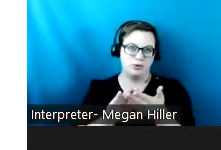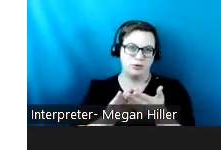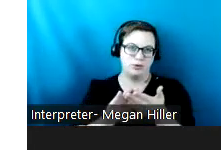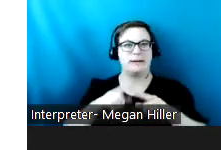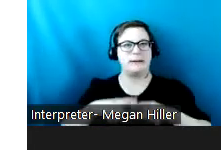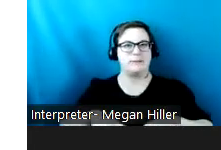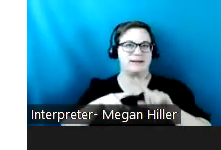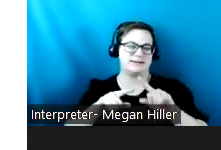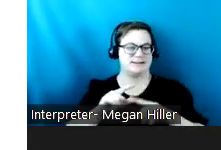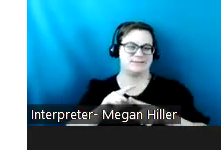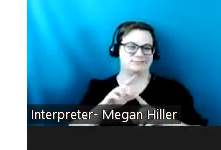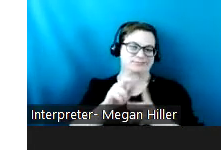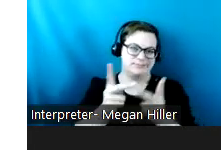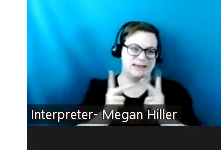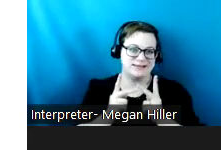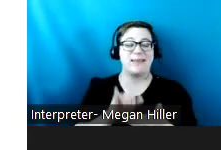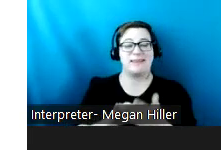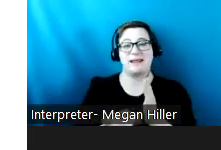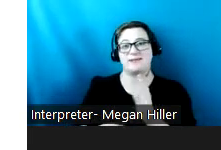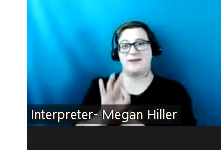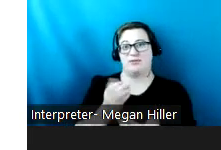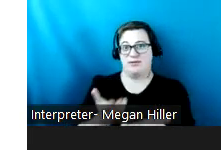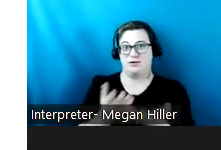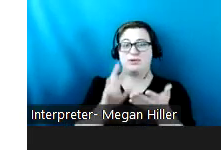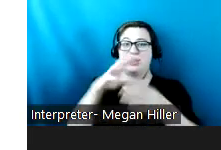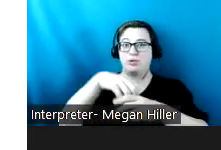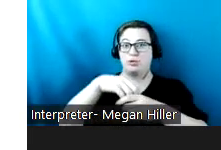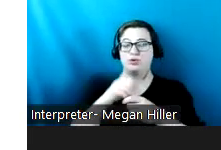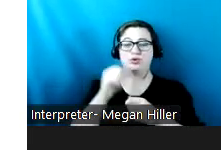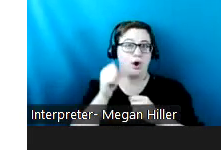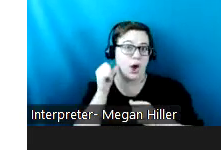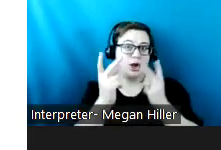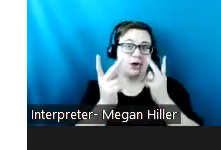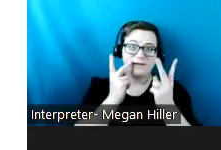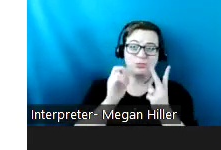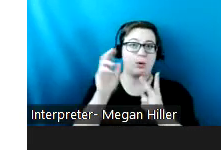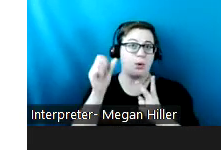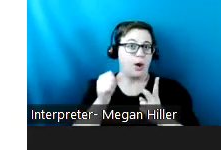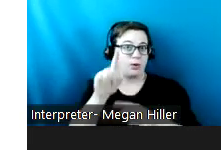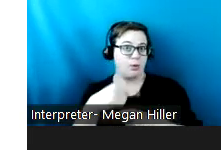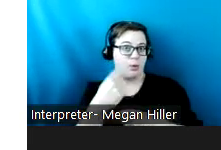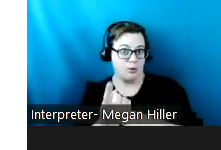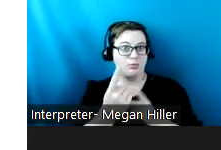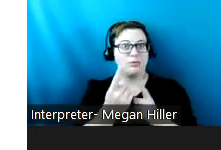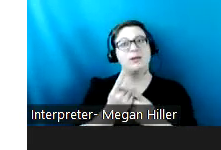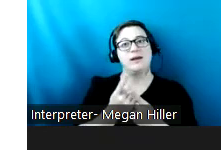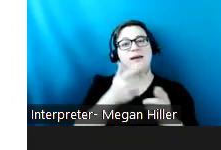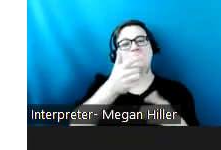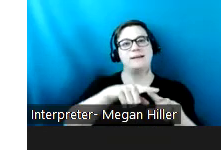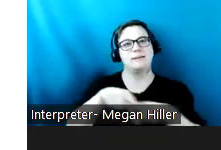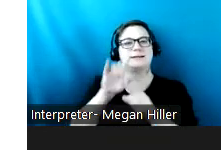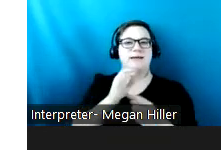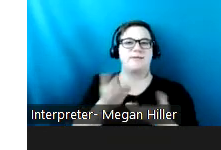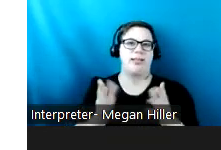is found. So this includes audiovisual or audio only as allowable by service type and per state